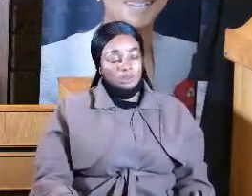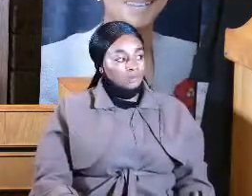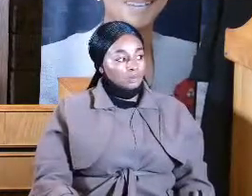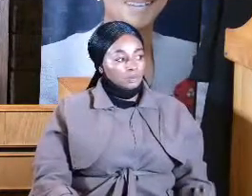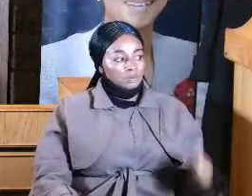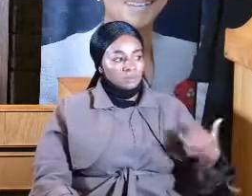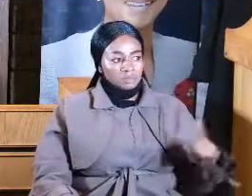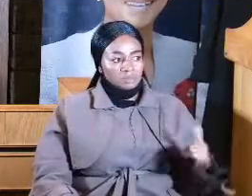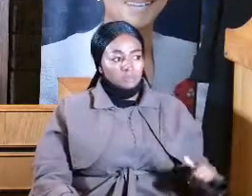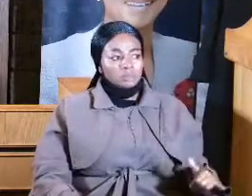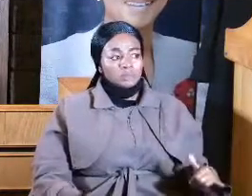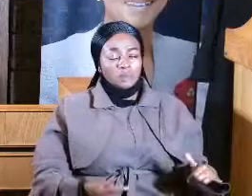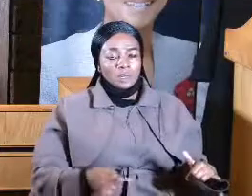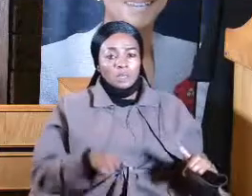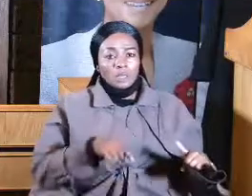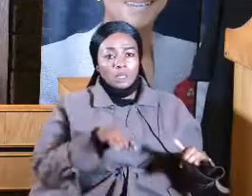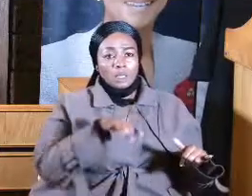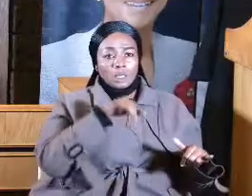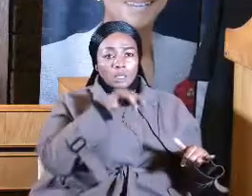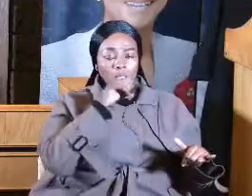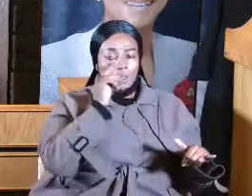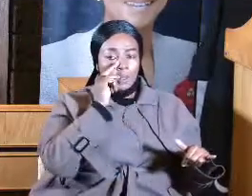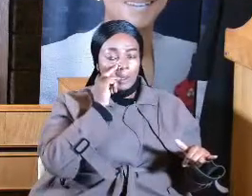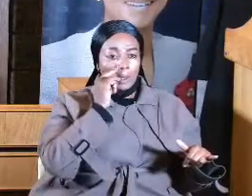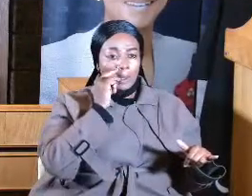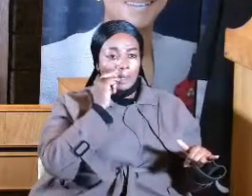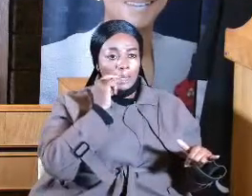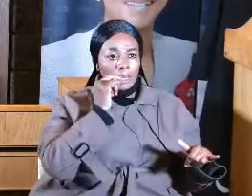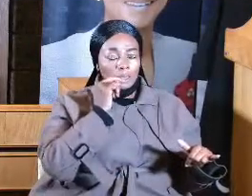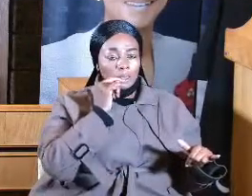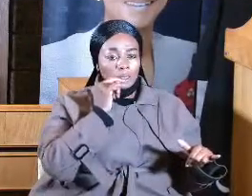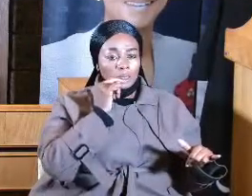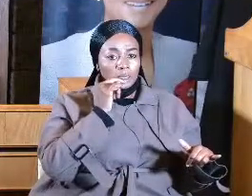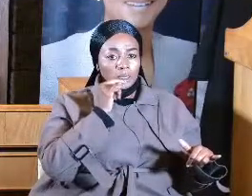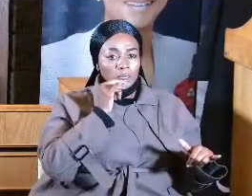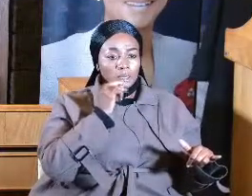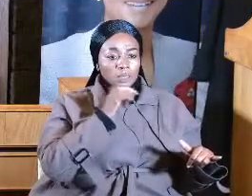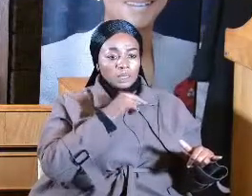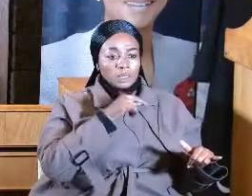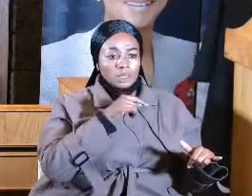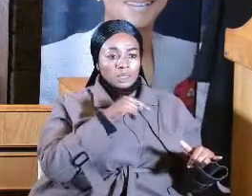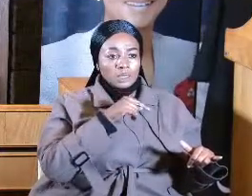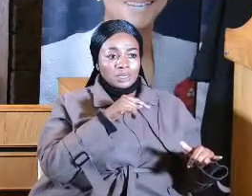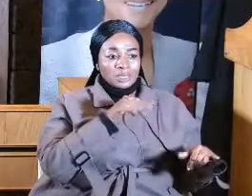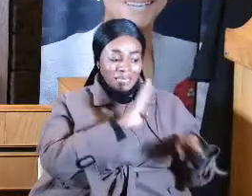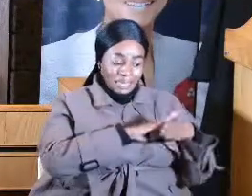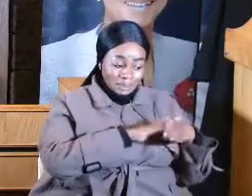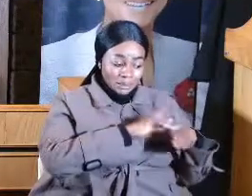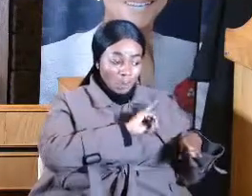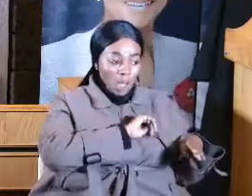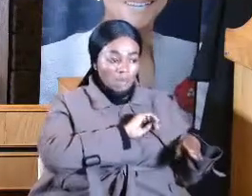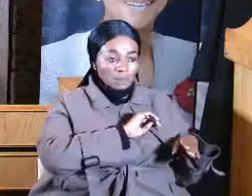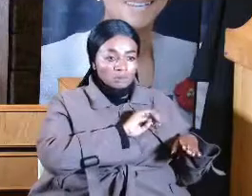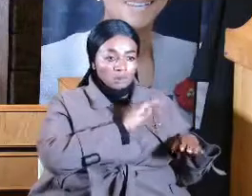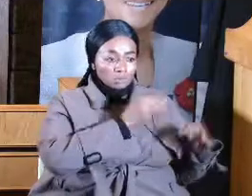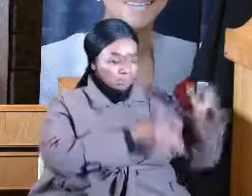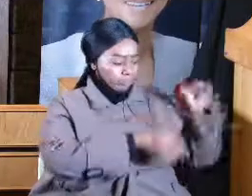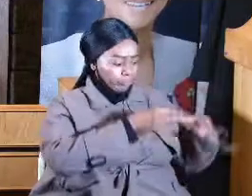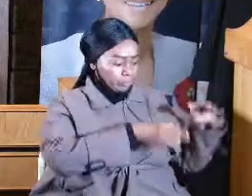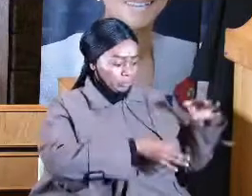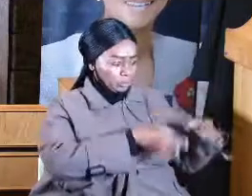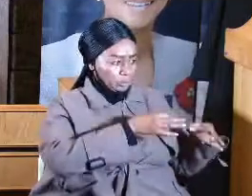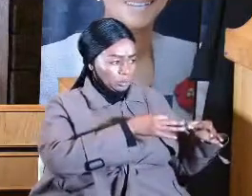He says there, I quote him verbatim, the reason for the discrepancy between the proportion of